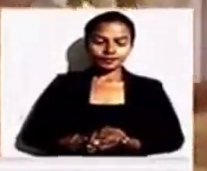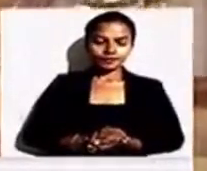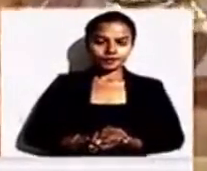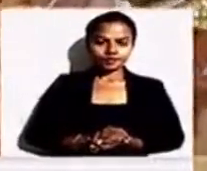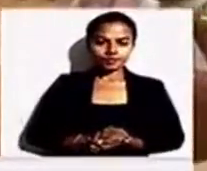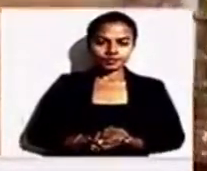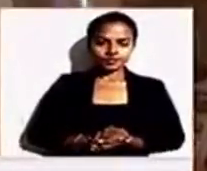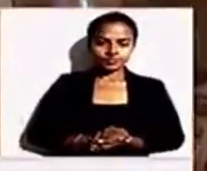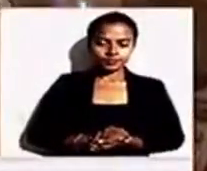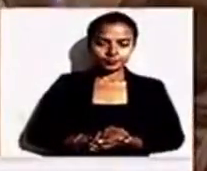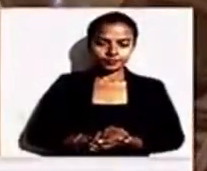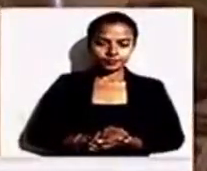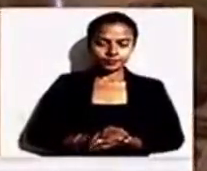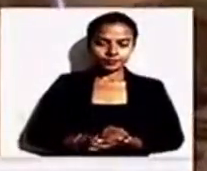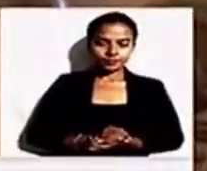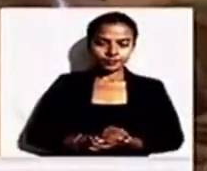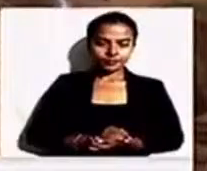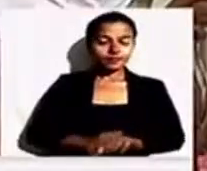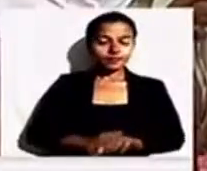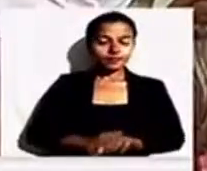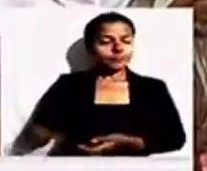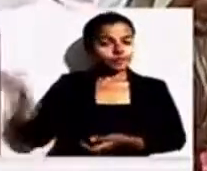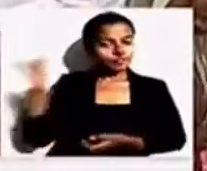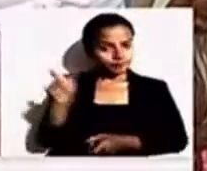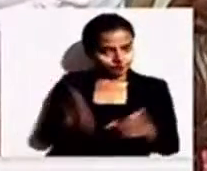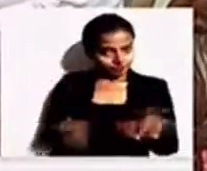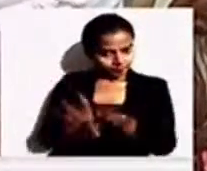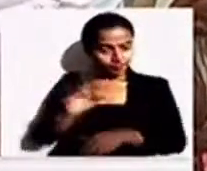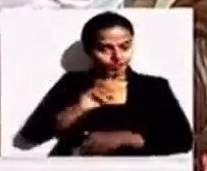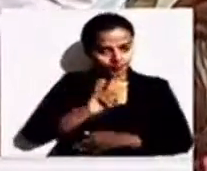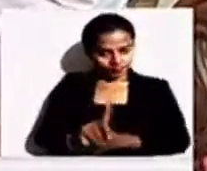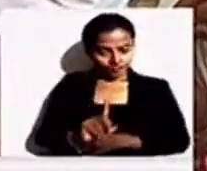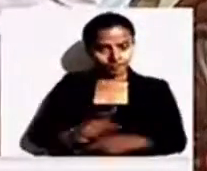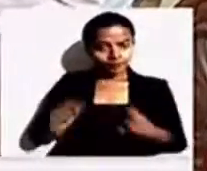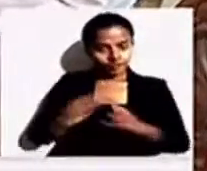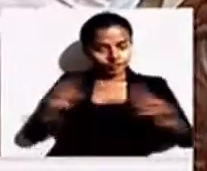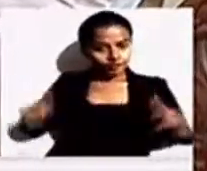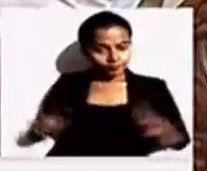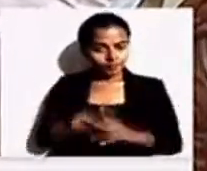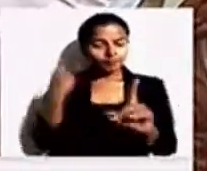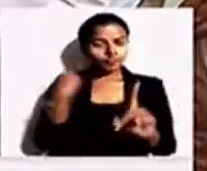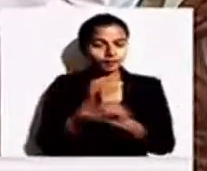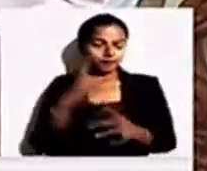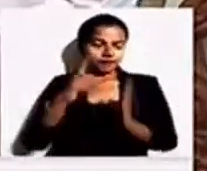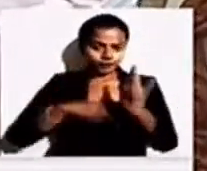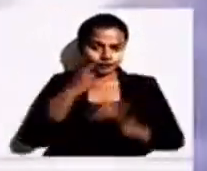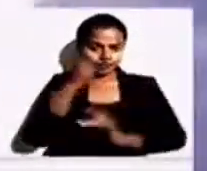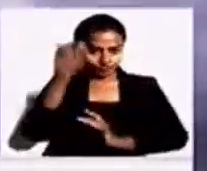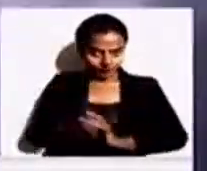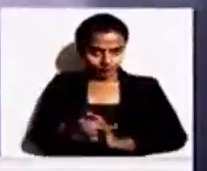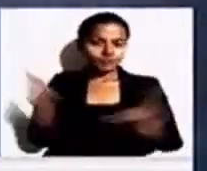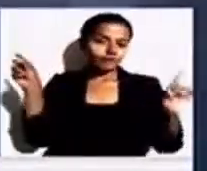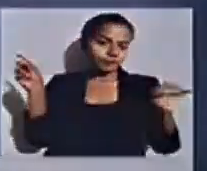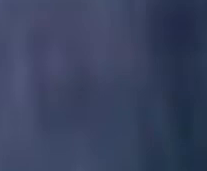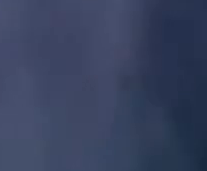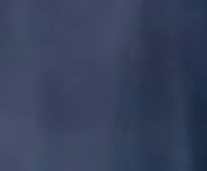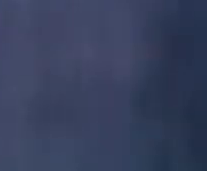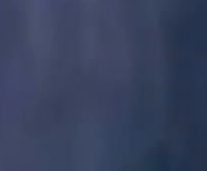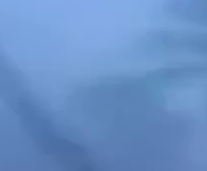The Archbishop made these remarks when parliamentarian Kavinda Jayawardhana paid him a visit today.